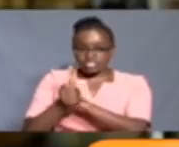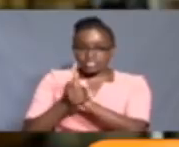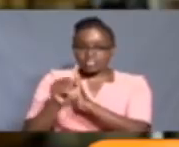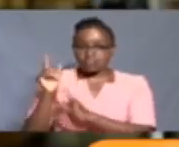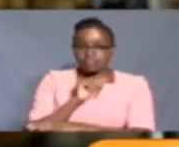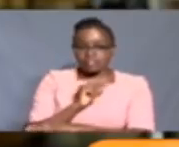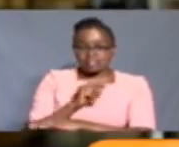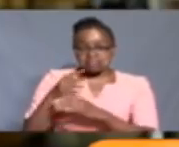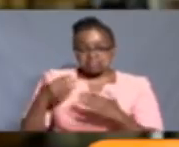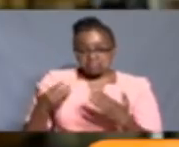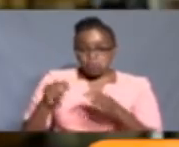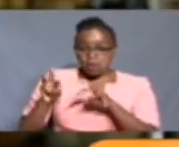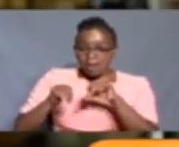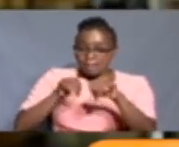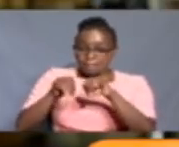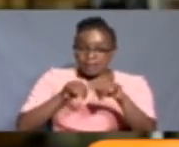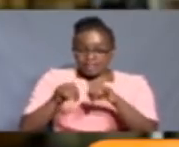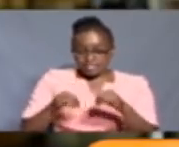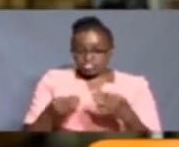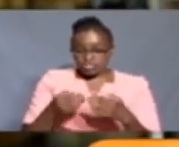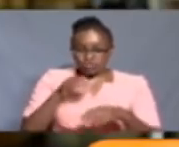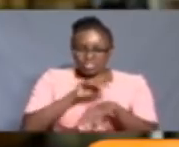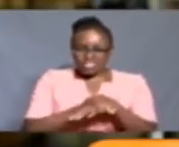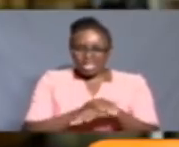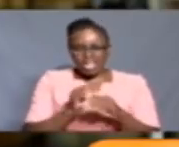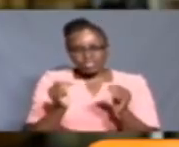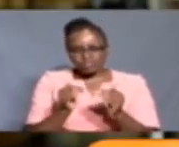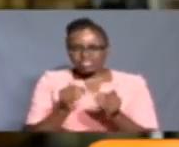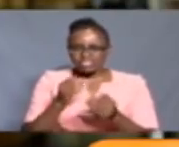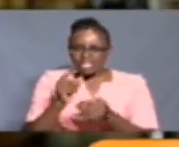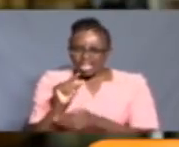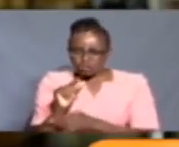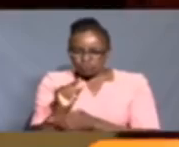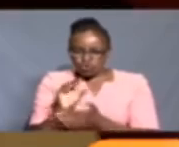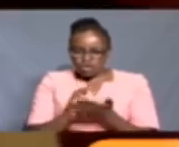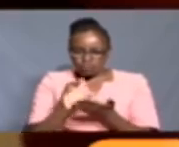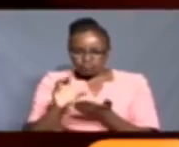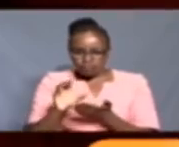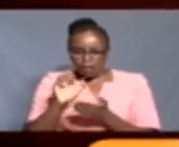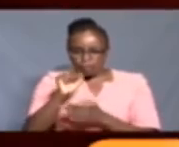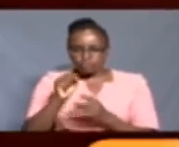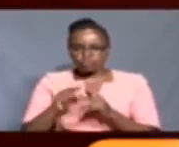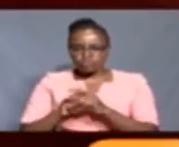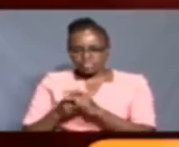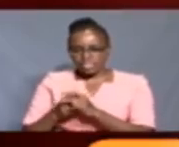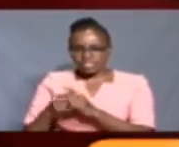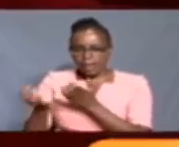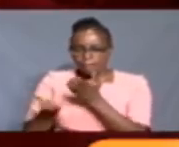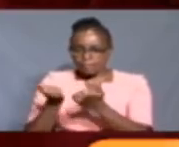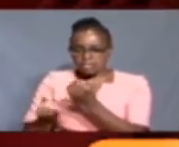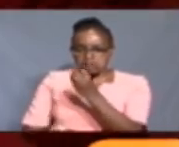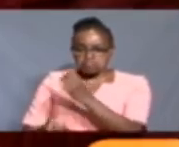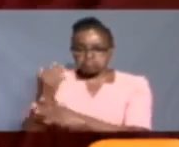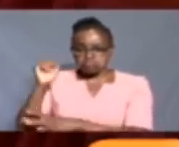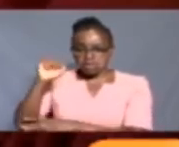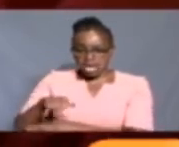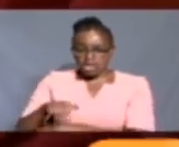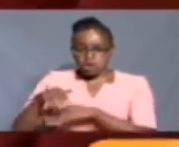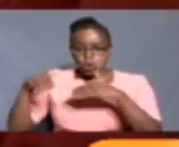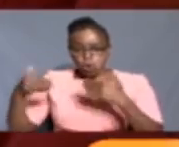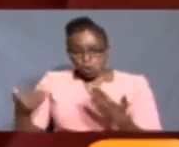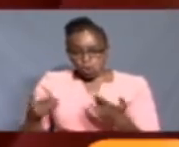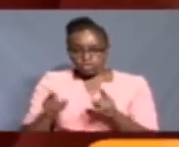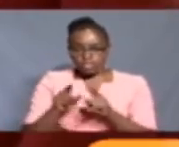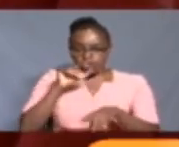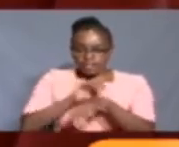we either manage to get them a small capital that they can go and start some business, or a sewing machine